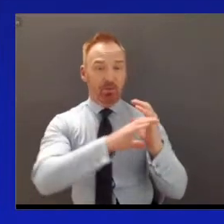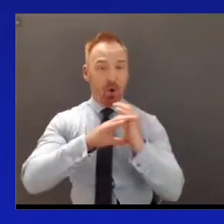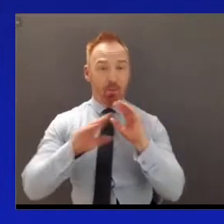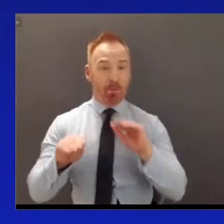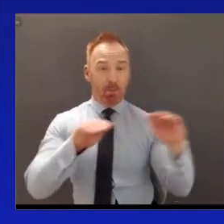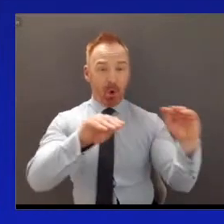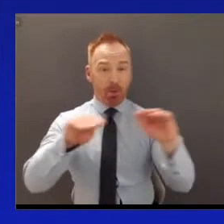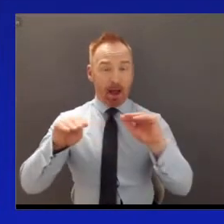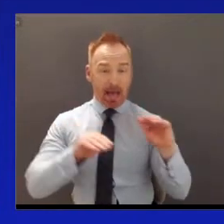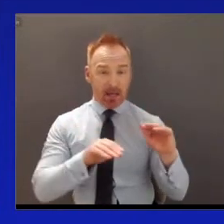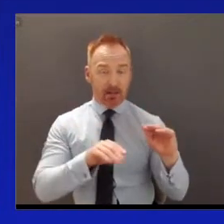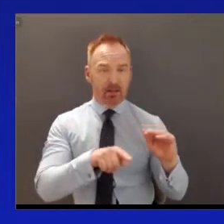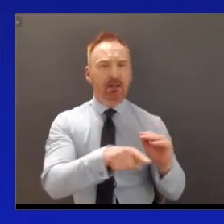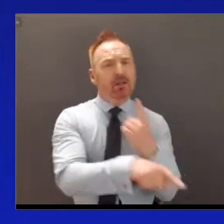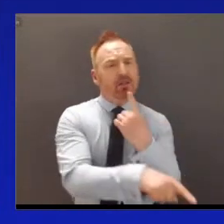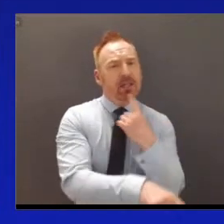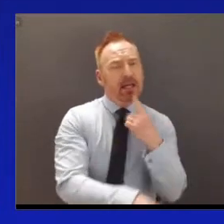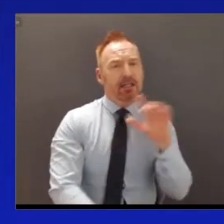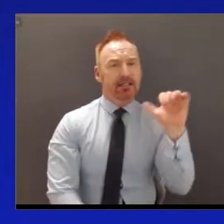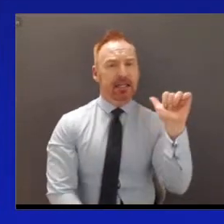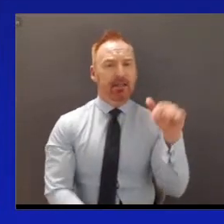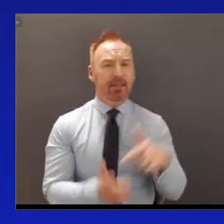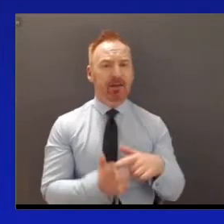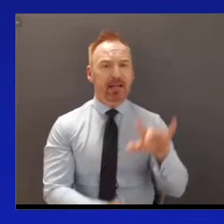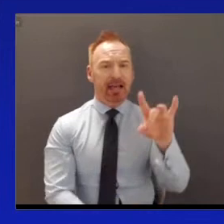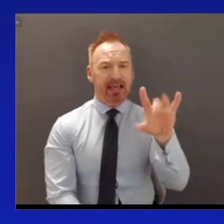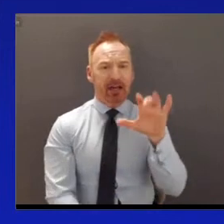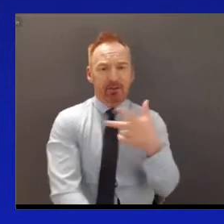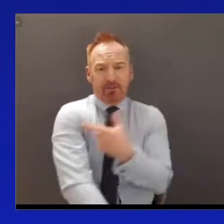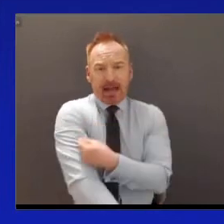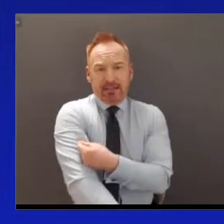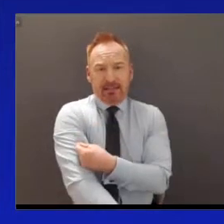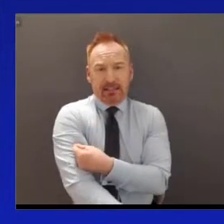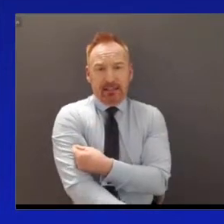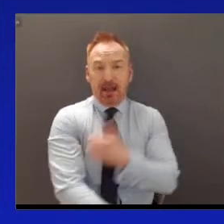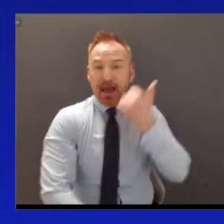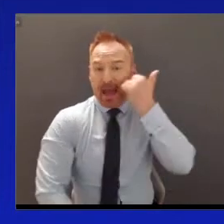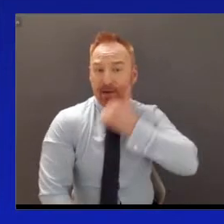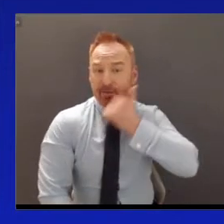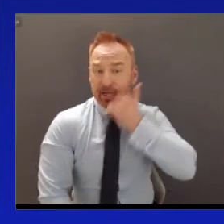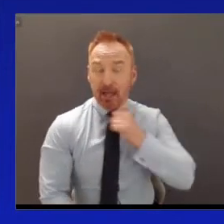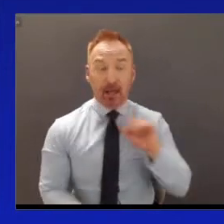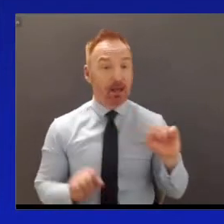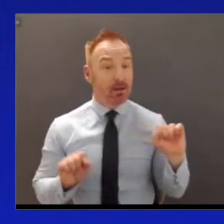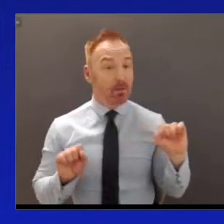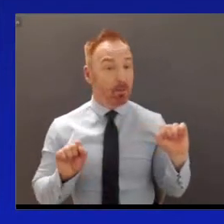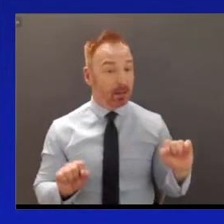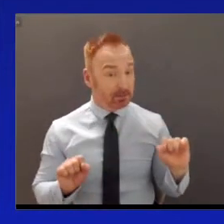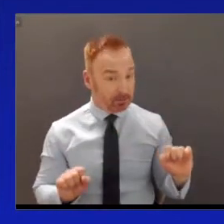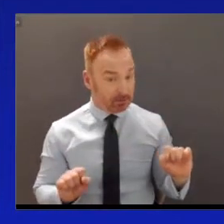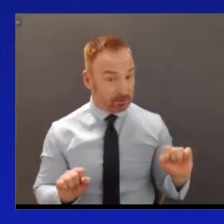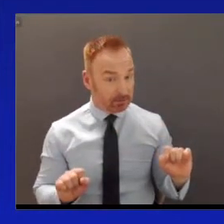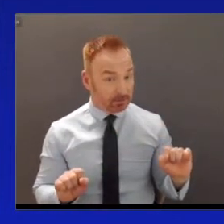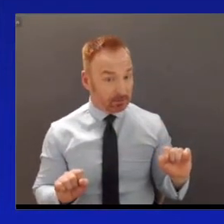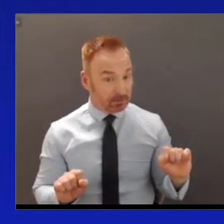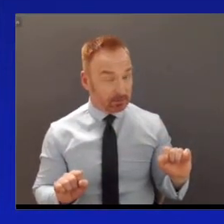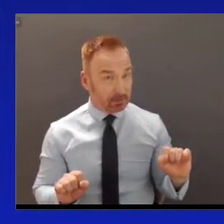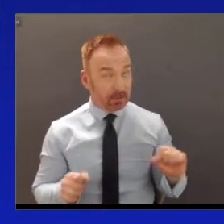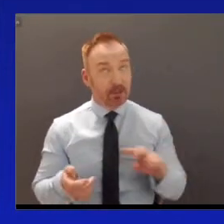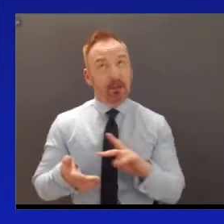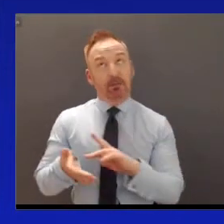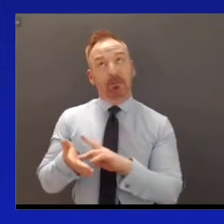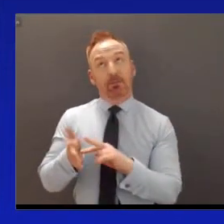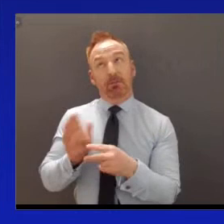said 10,800 vaccines per day possibility. So that means